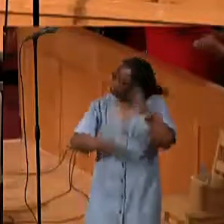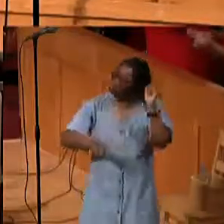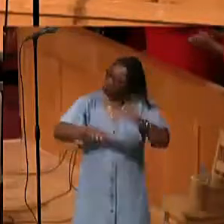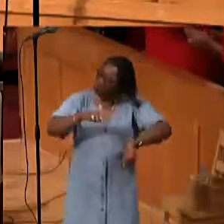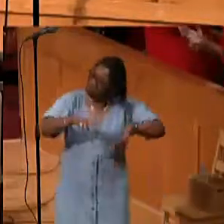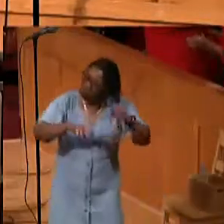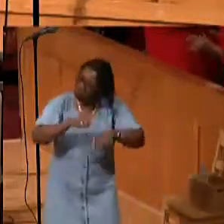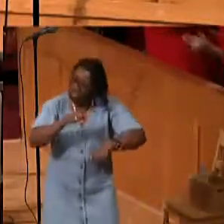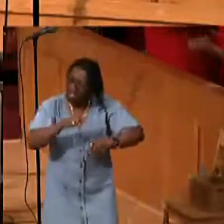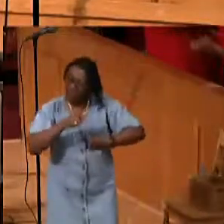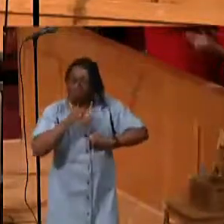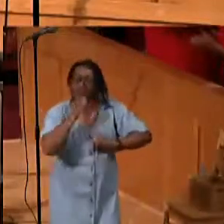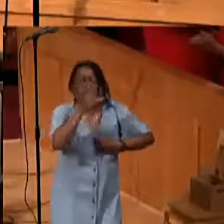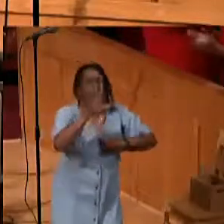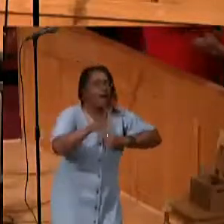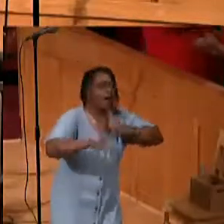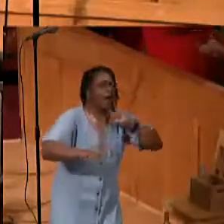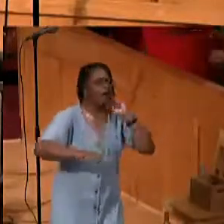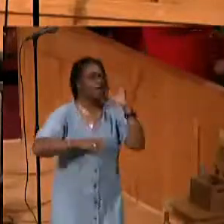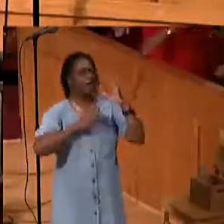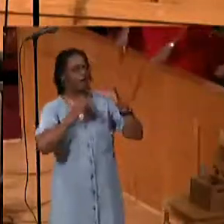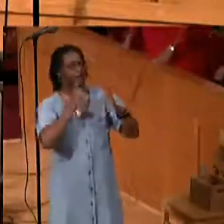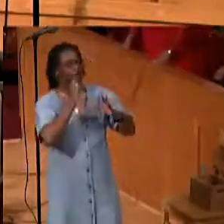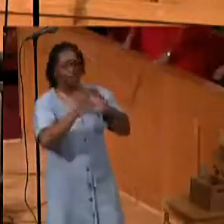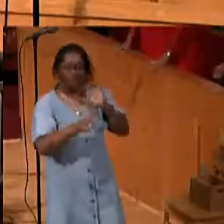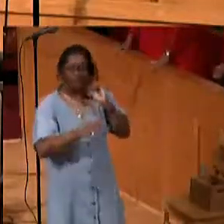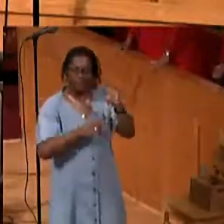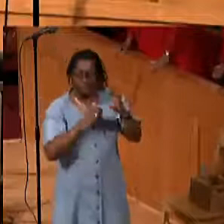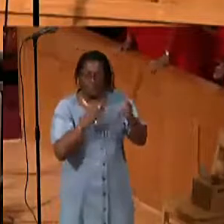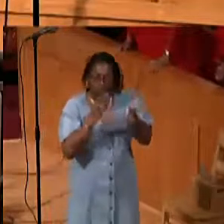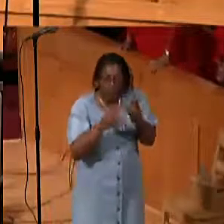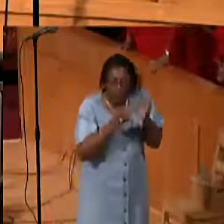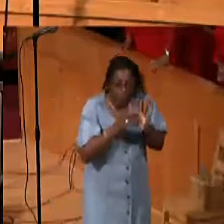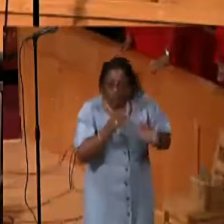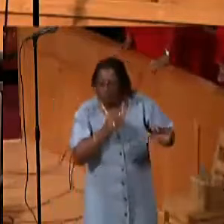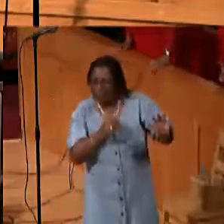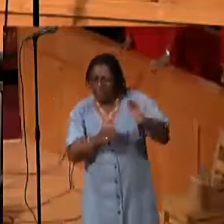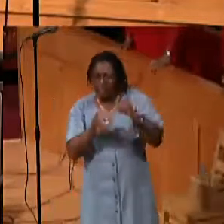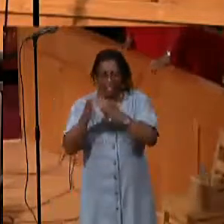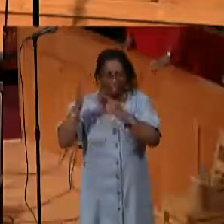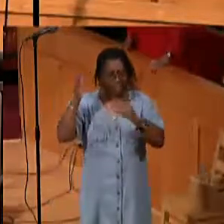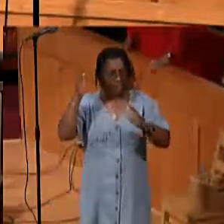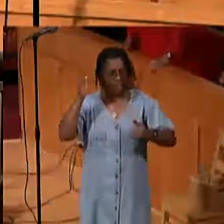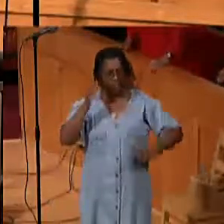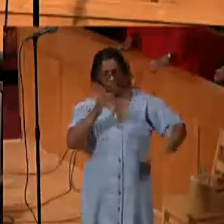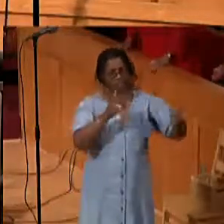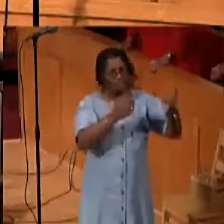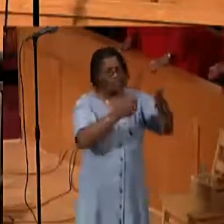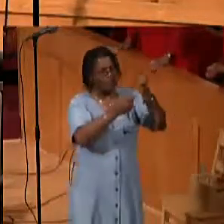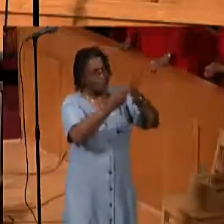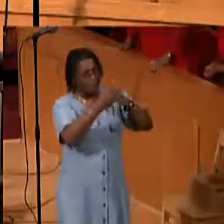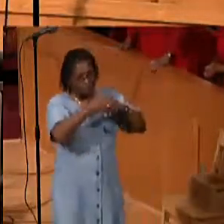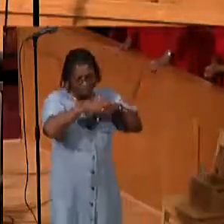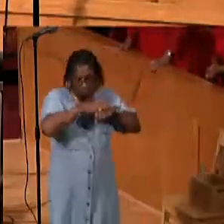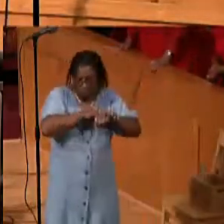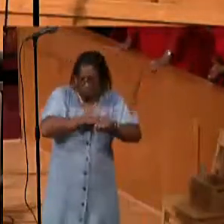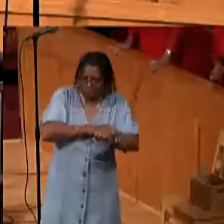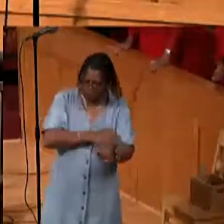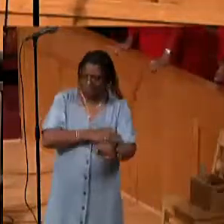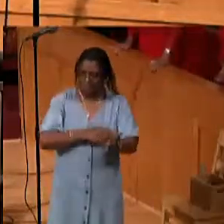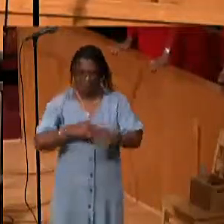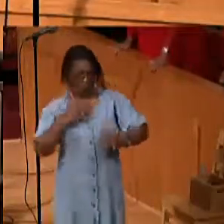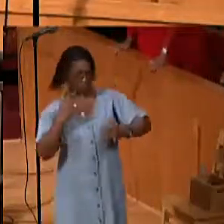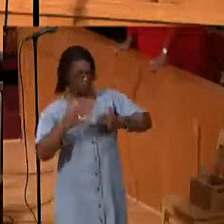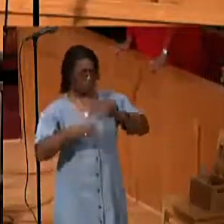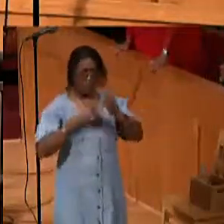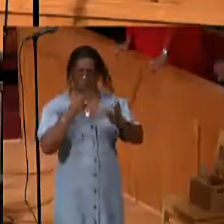joy to the world. The Lord has come. The Savior has come. Joy to the